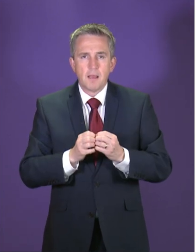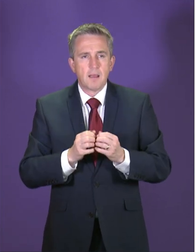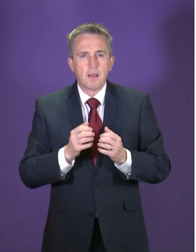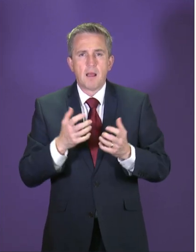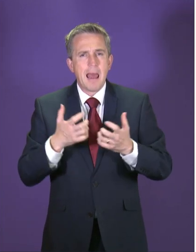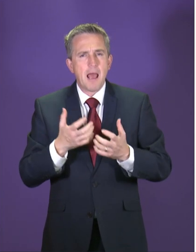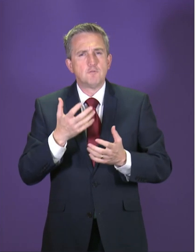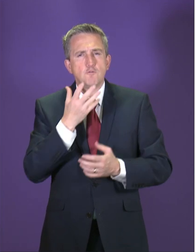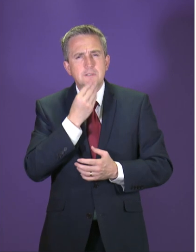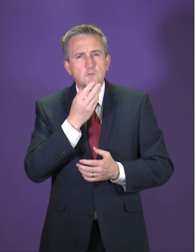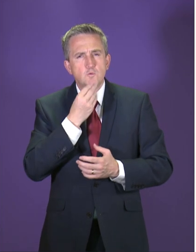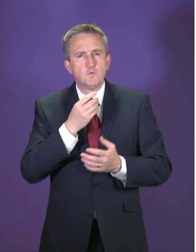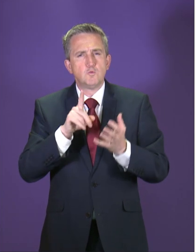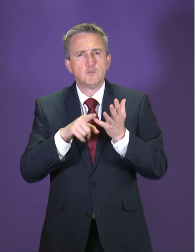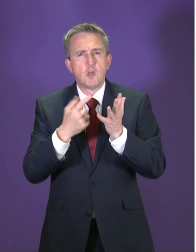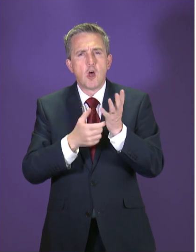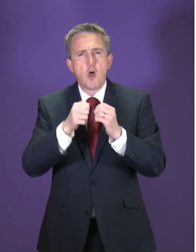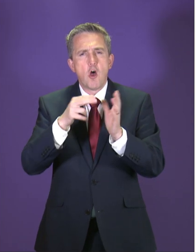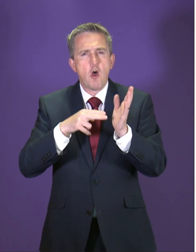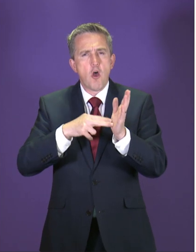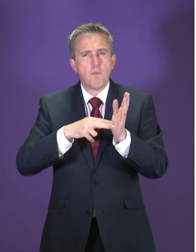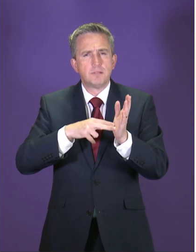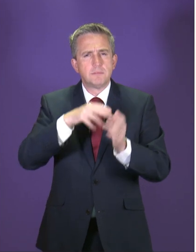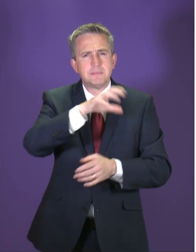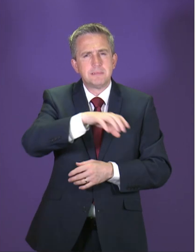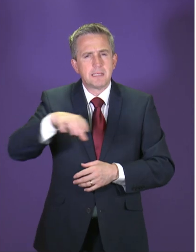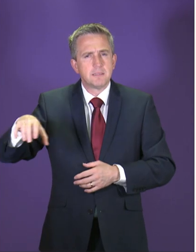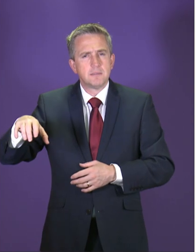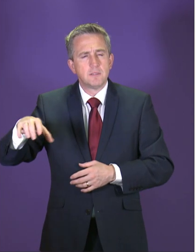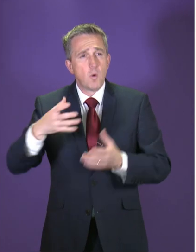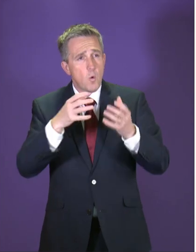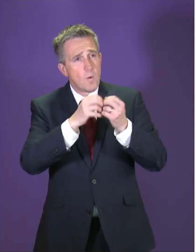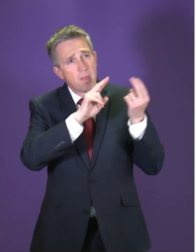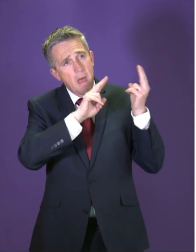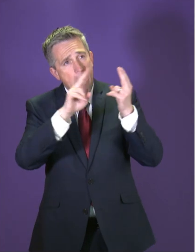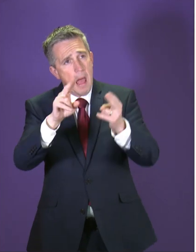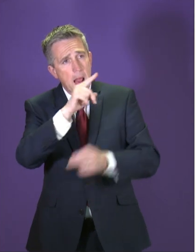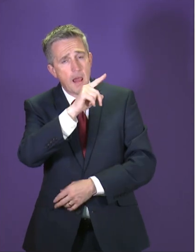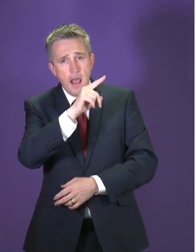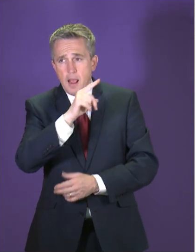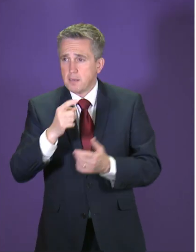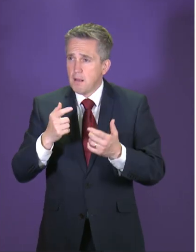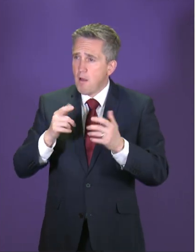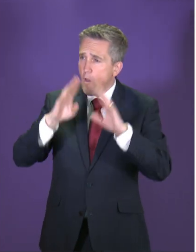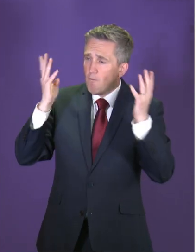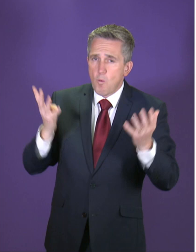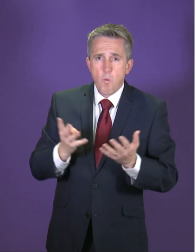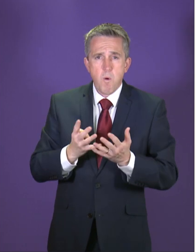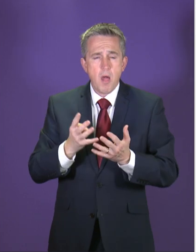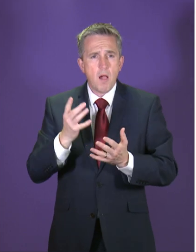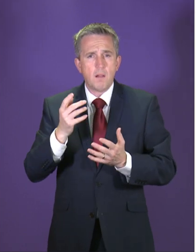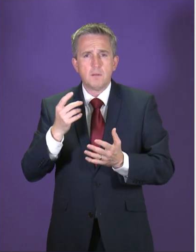adaptive reuse of urban infrastructure. And after the High Line, many policymakers all over the